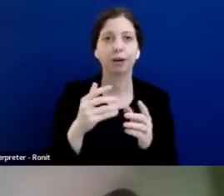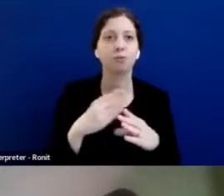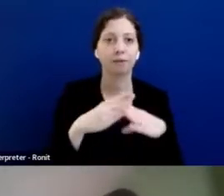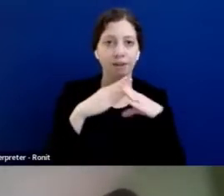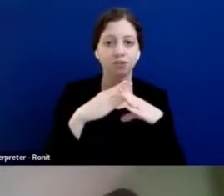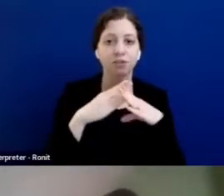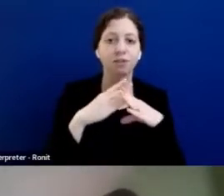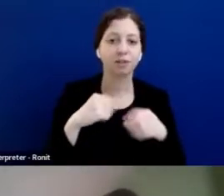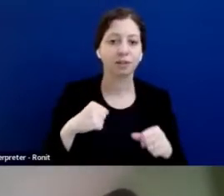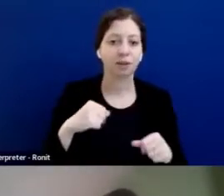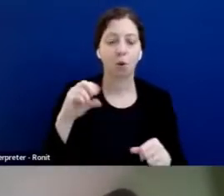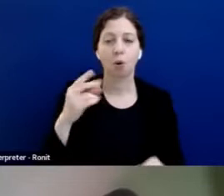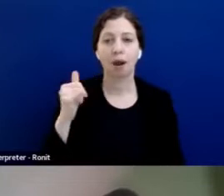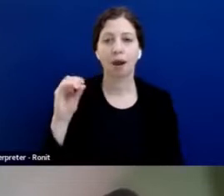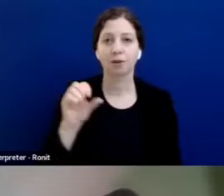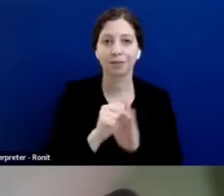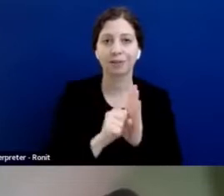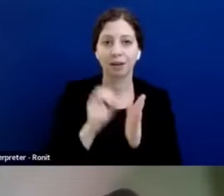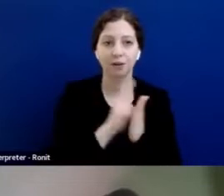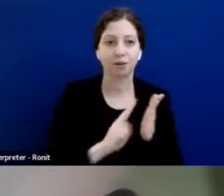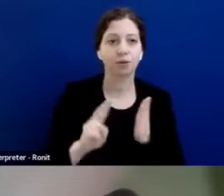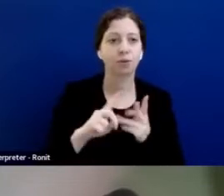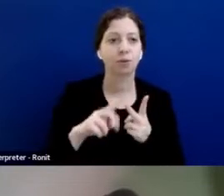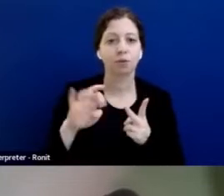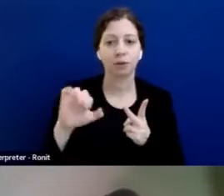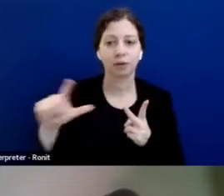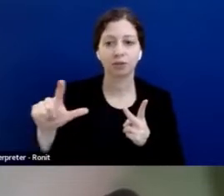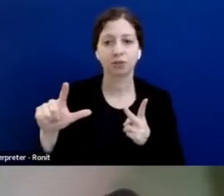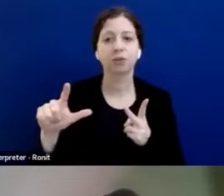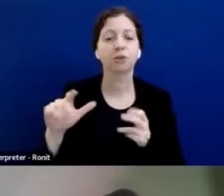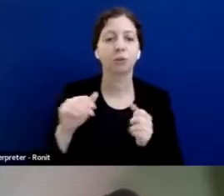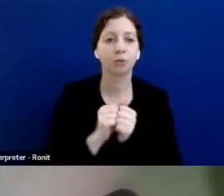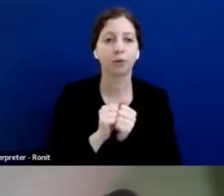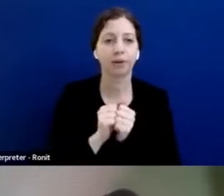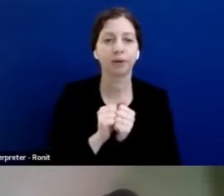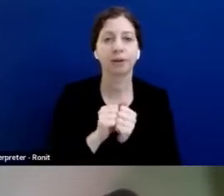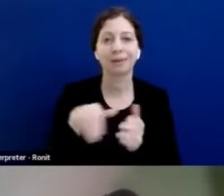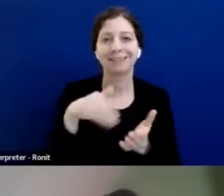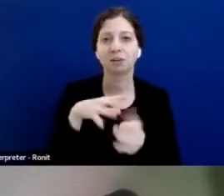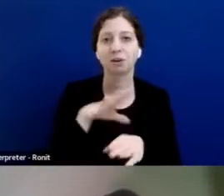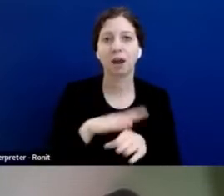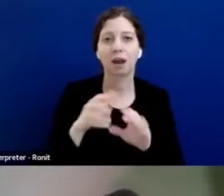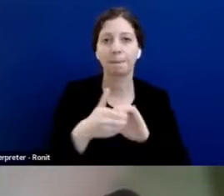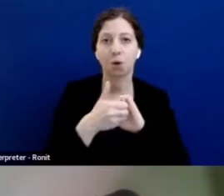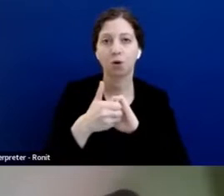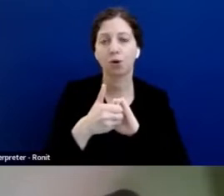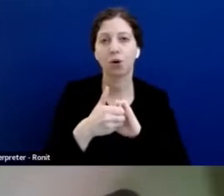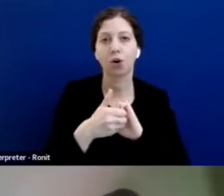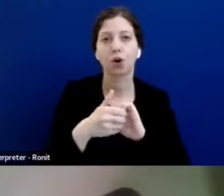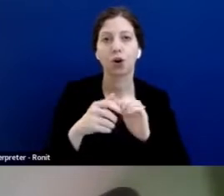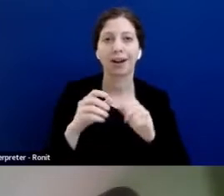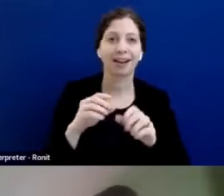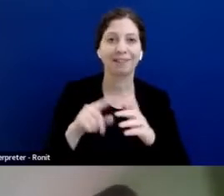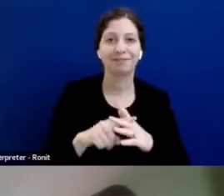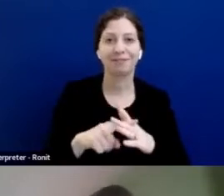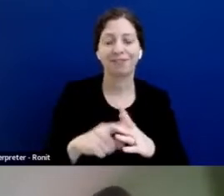State University. And Rachel, who will be coming up later, is with the Center on Partner-Inflicted Brain Injury.